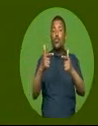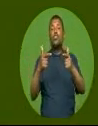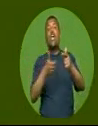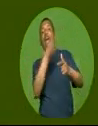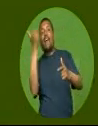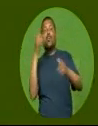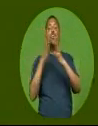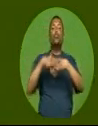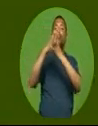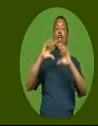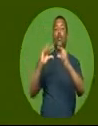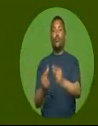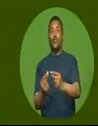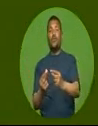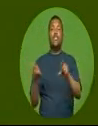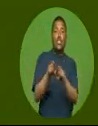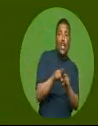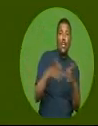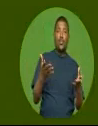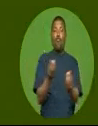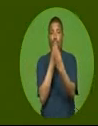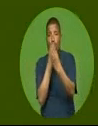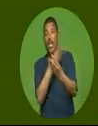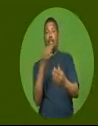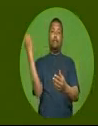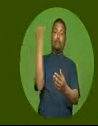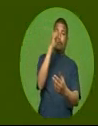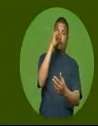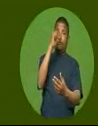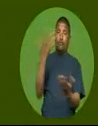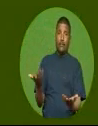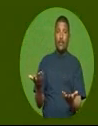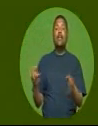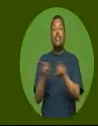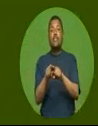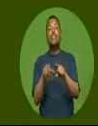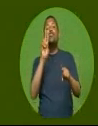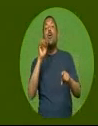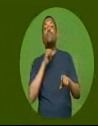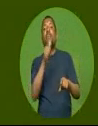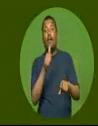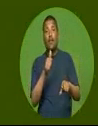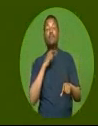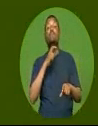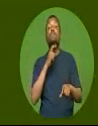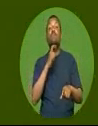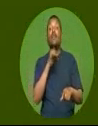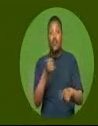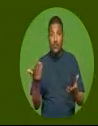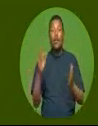other industrial groups such as in food and beverages, non-metal,